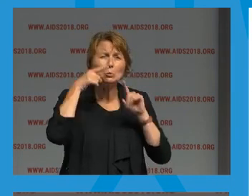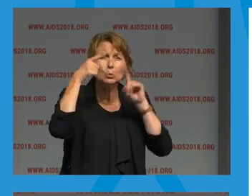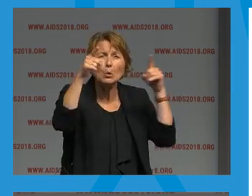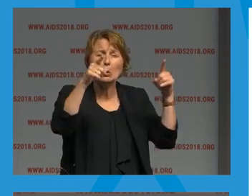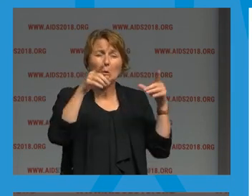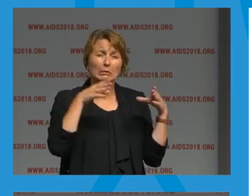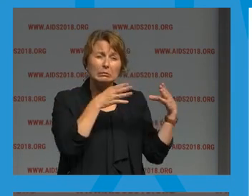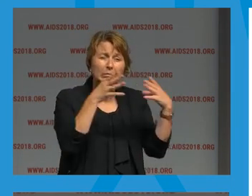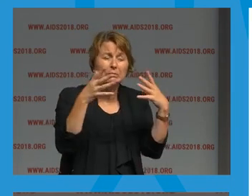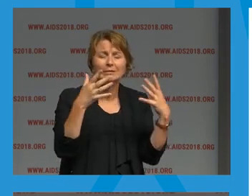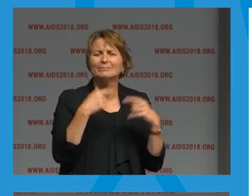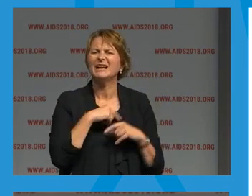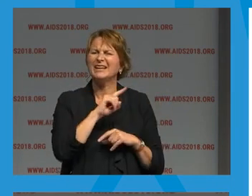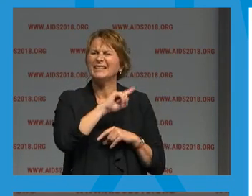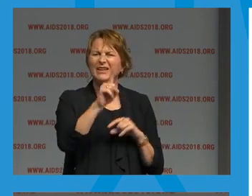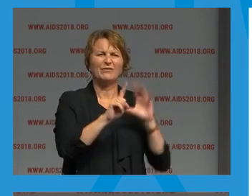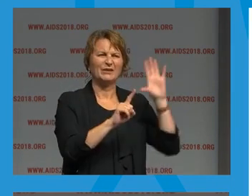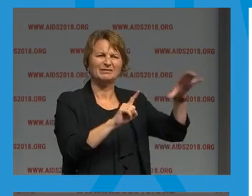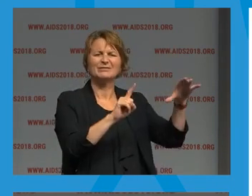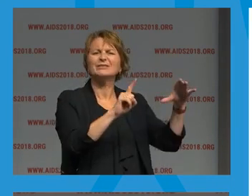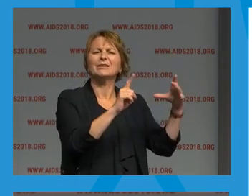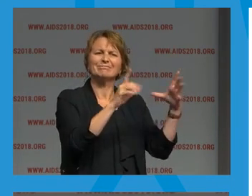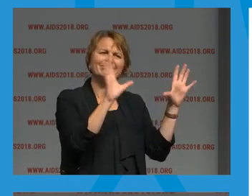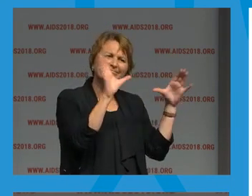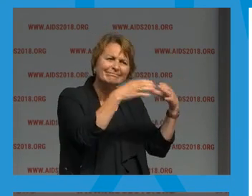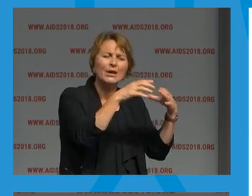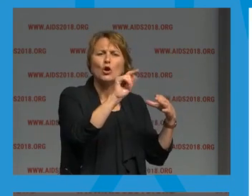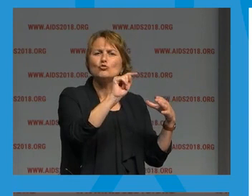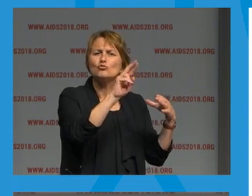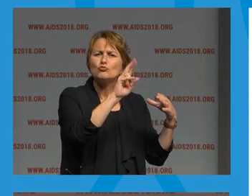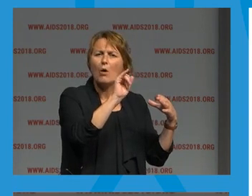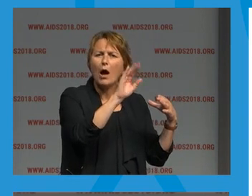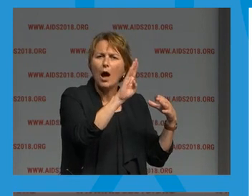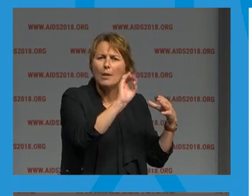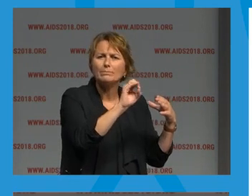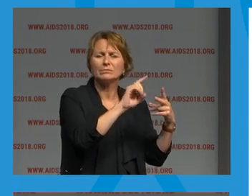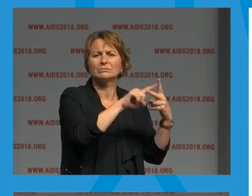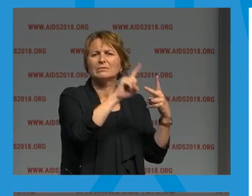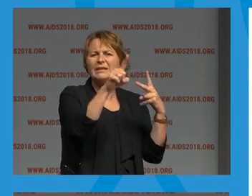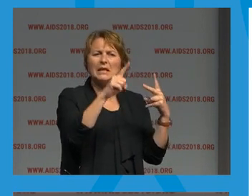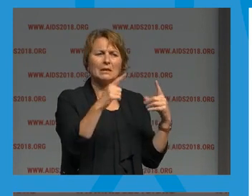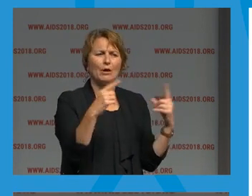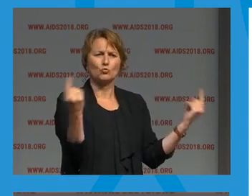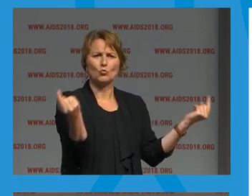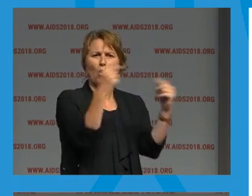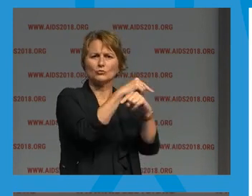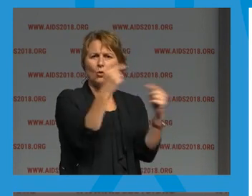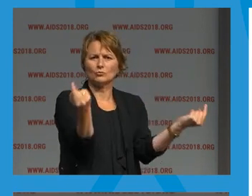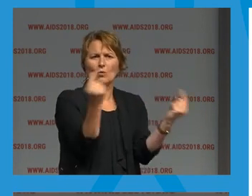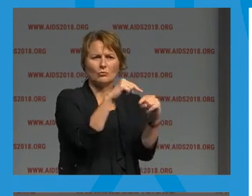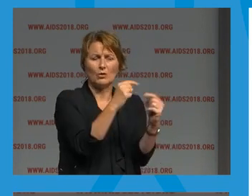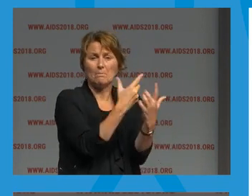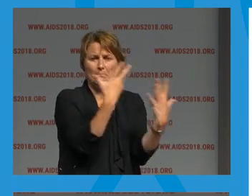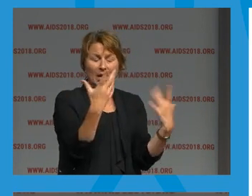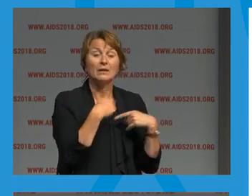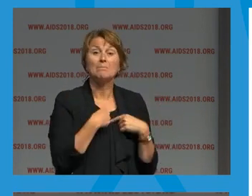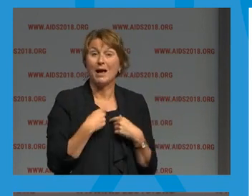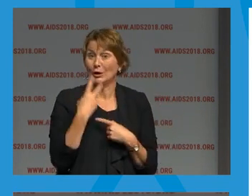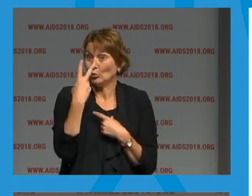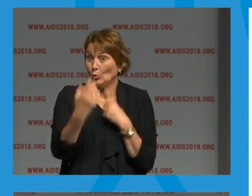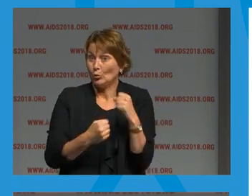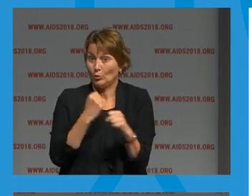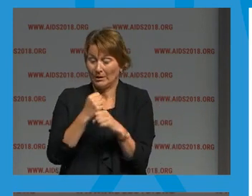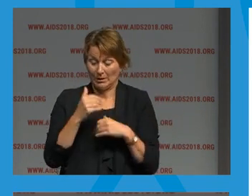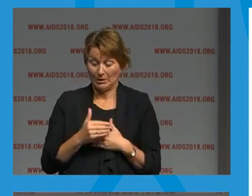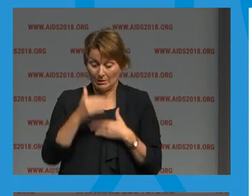of different tribal entities, an area of a lot of cross-border interactions. And just in 2 years, with these